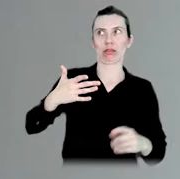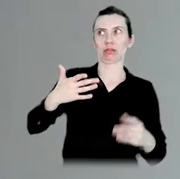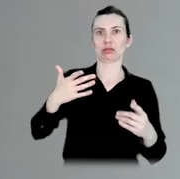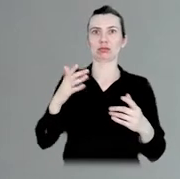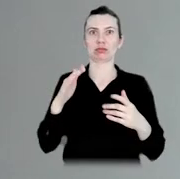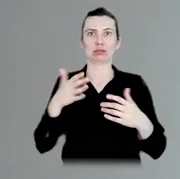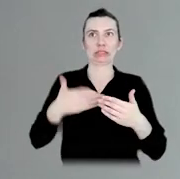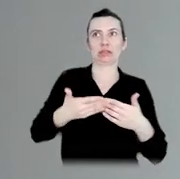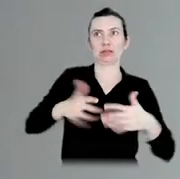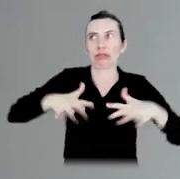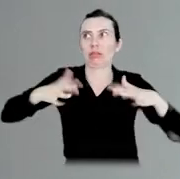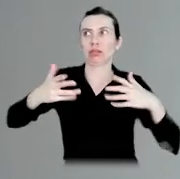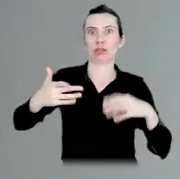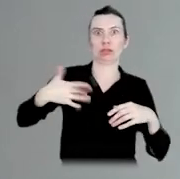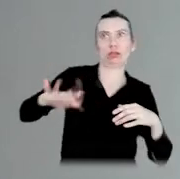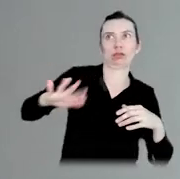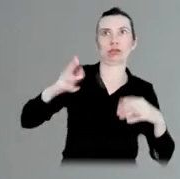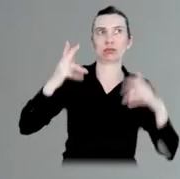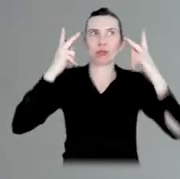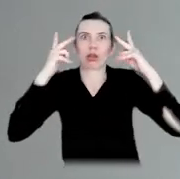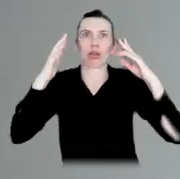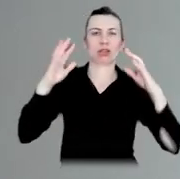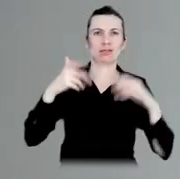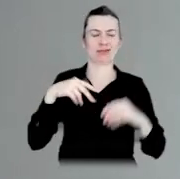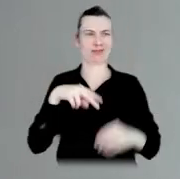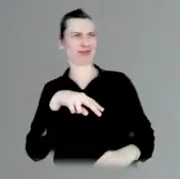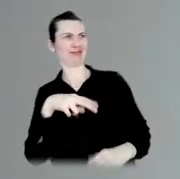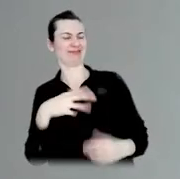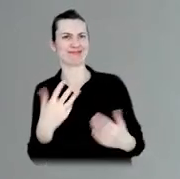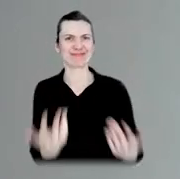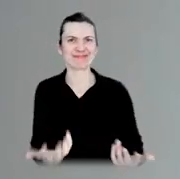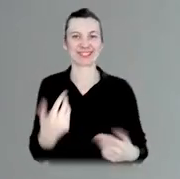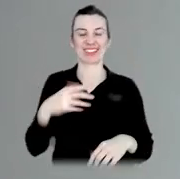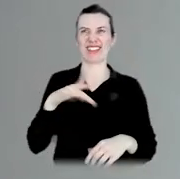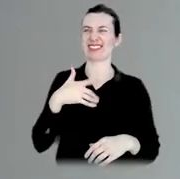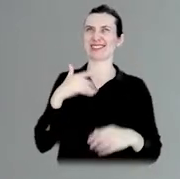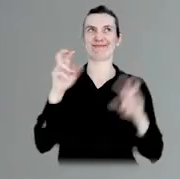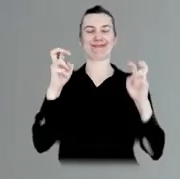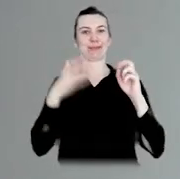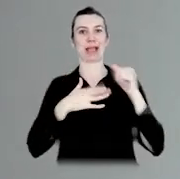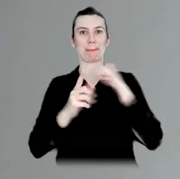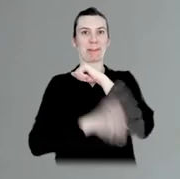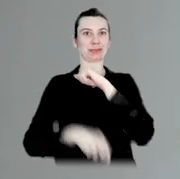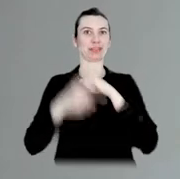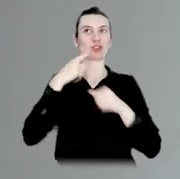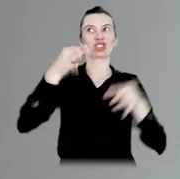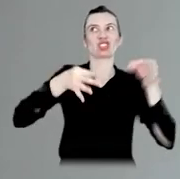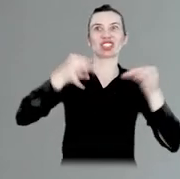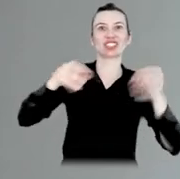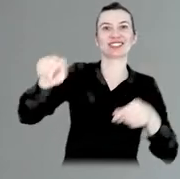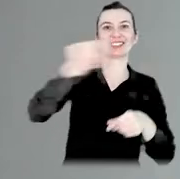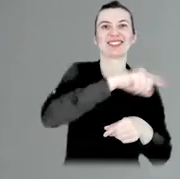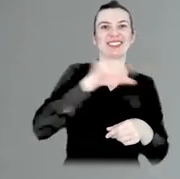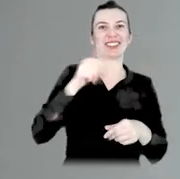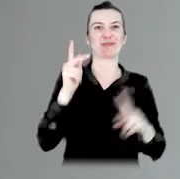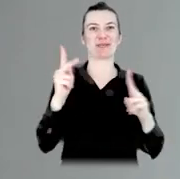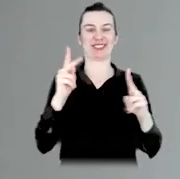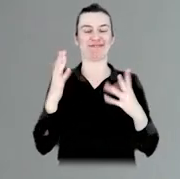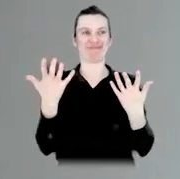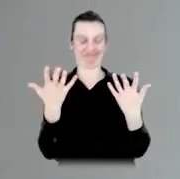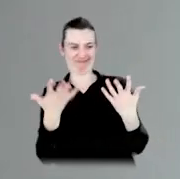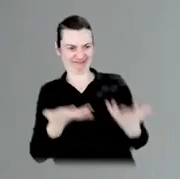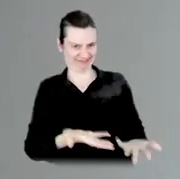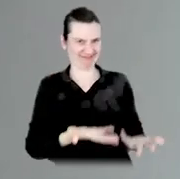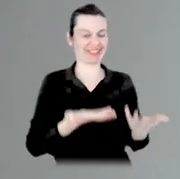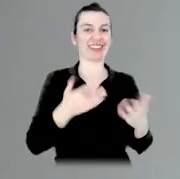judging people with difficult dogs. And I've had many other dogs that I've taken in as adult dogs, some with unknown histories, some with